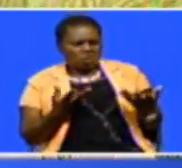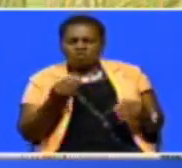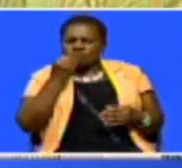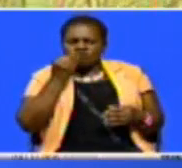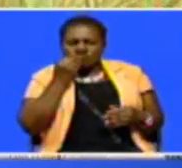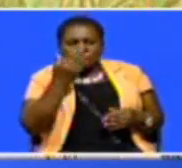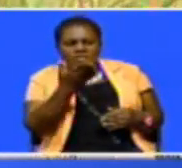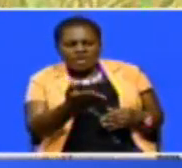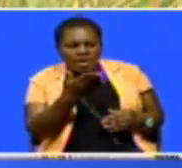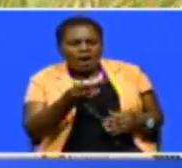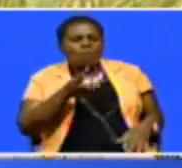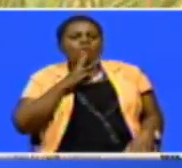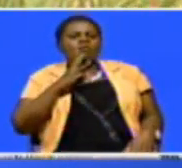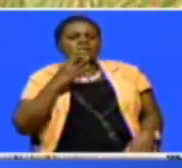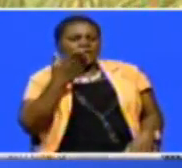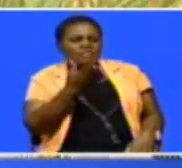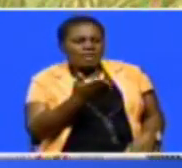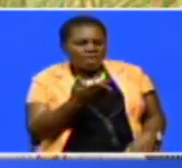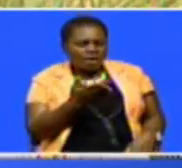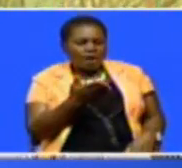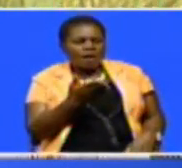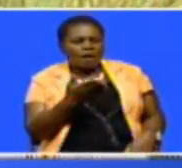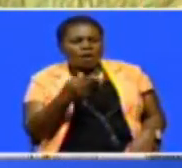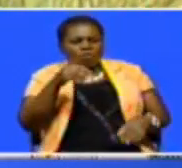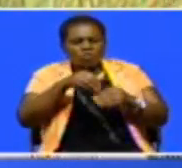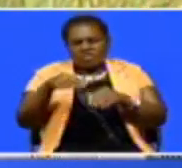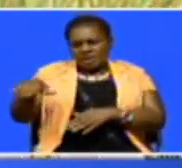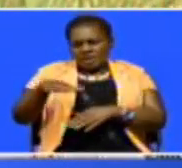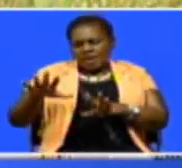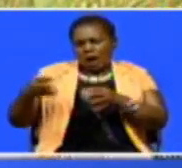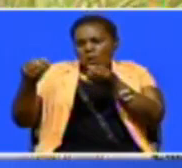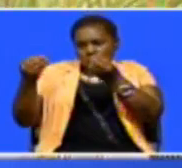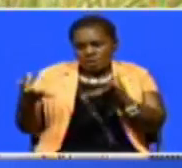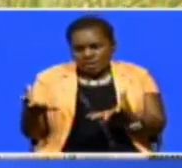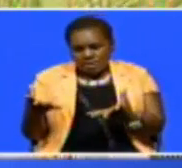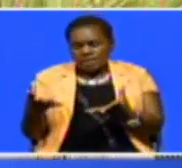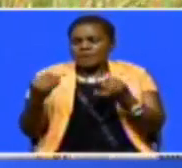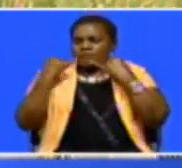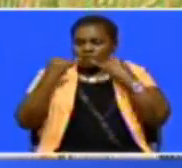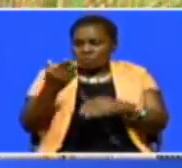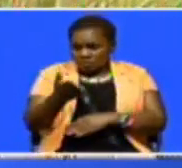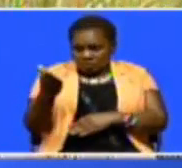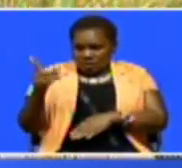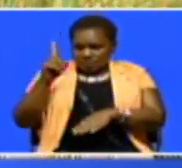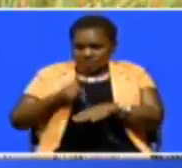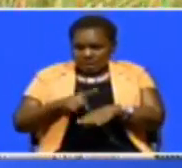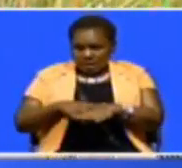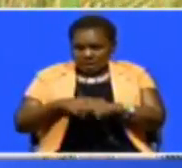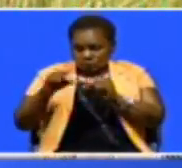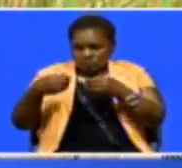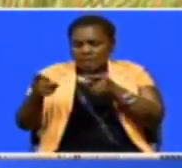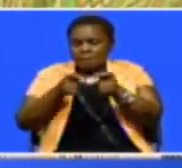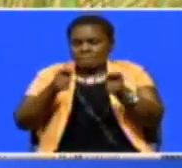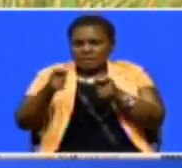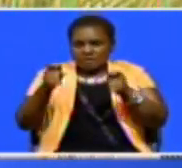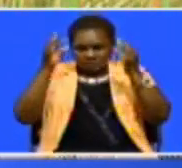of food, availability of water, their distribution within the rhino sanctuary, because with that information, once it is passed to management,